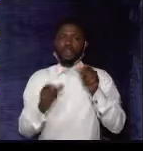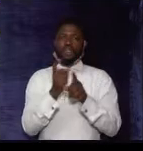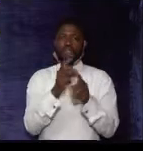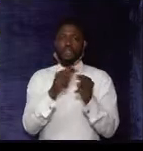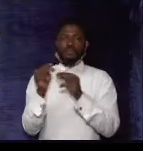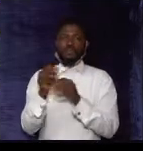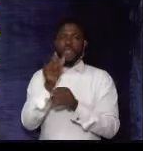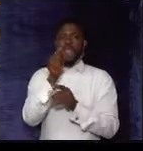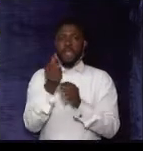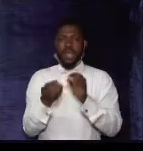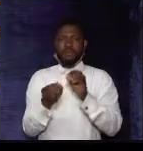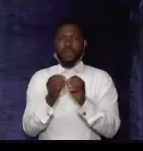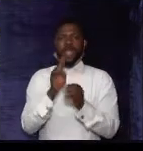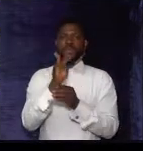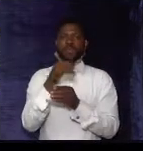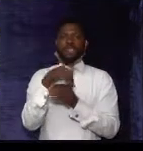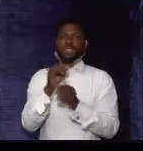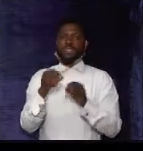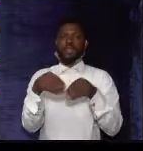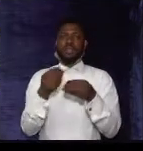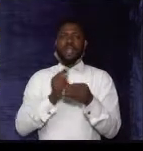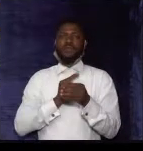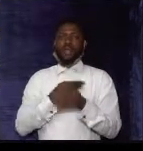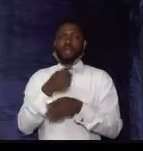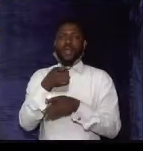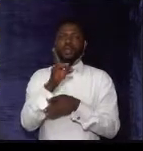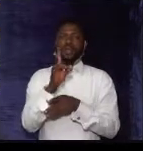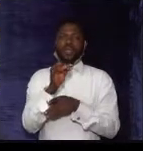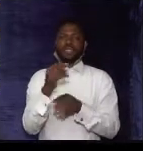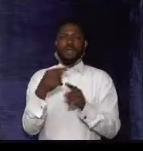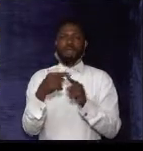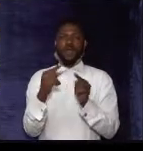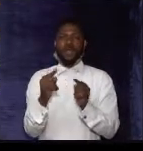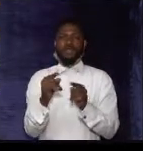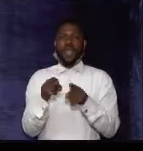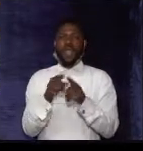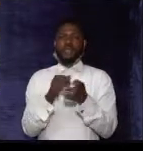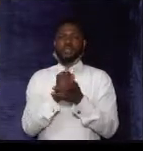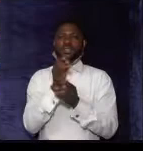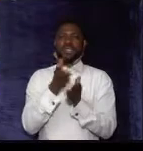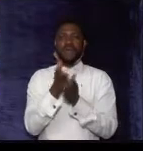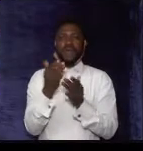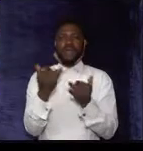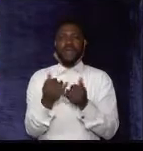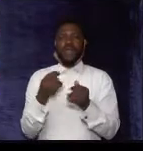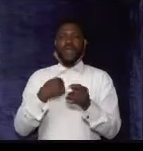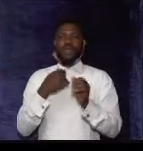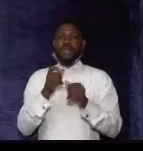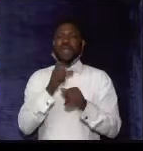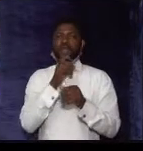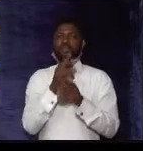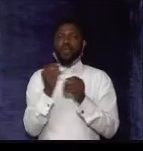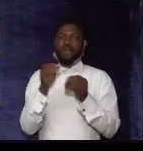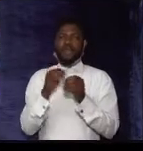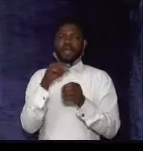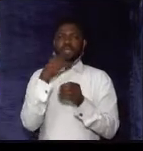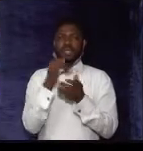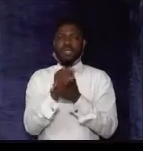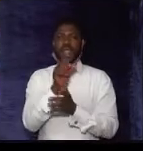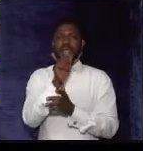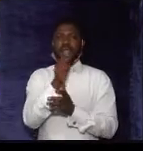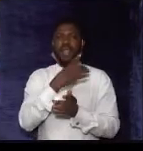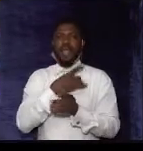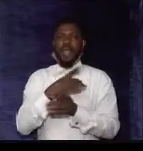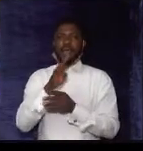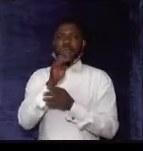moved it to the right. So A plus B still gives us 180. But as it is right now, we can no longer